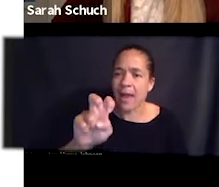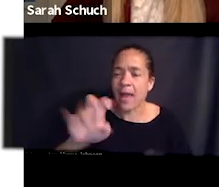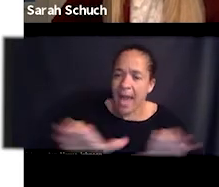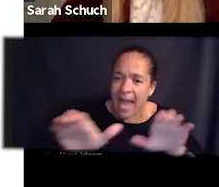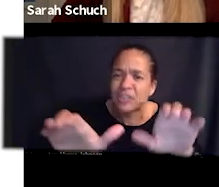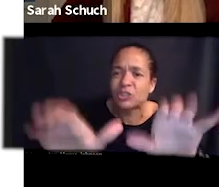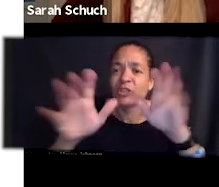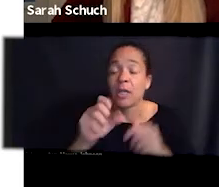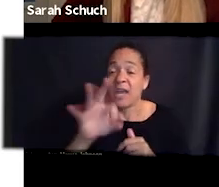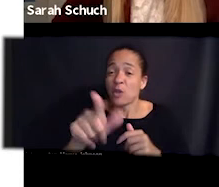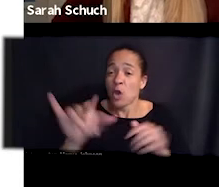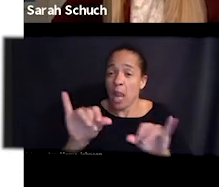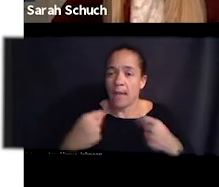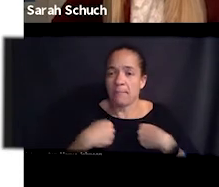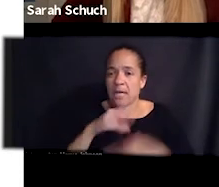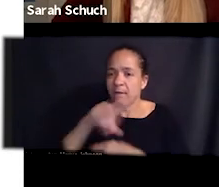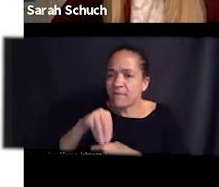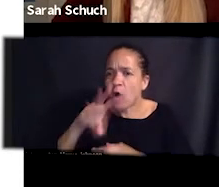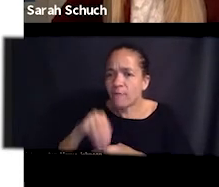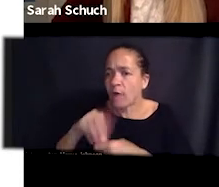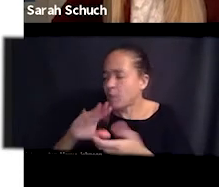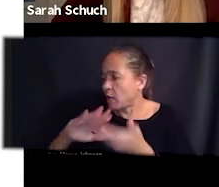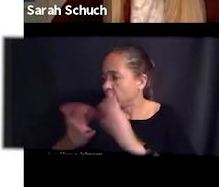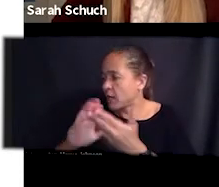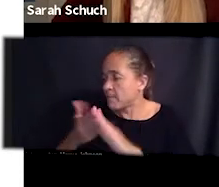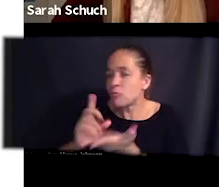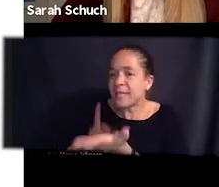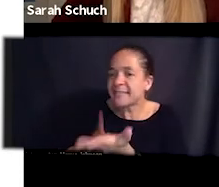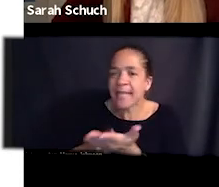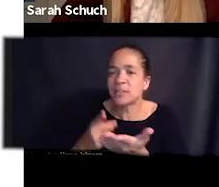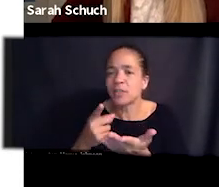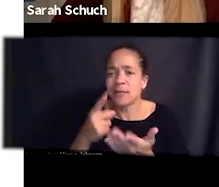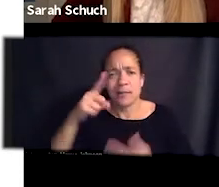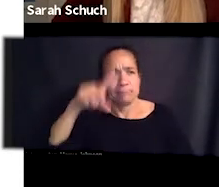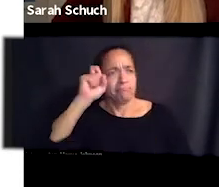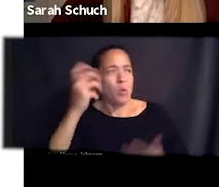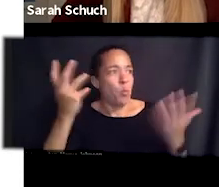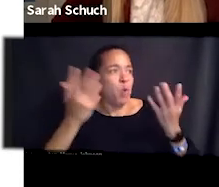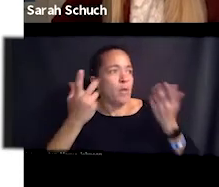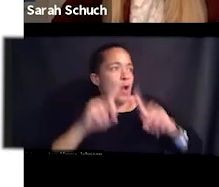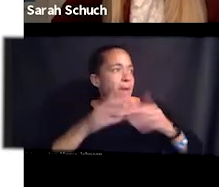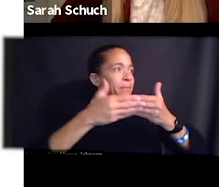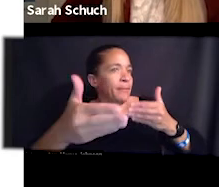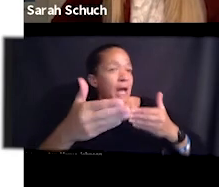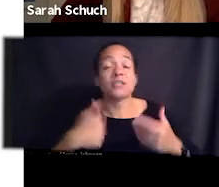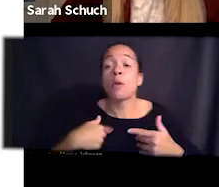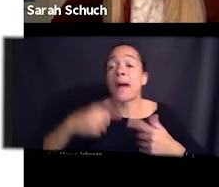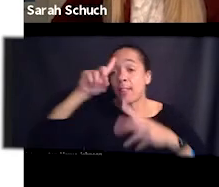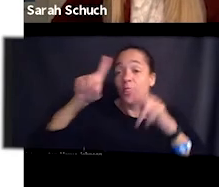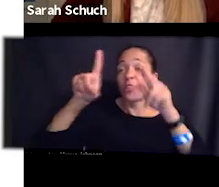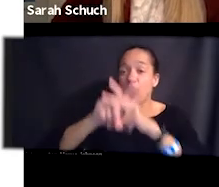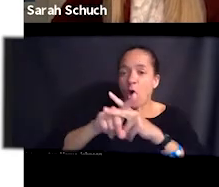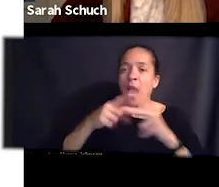community engagement sessions and things like that, and you say, well, what's coming of it? And so here's my thought. Here's my thought. In honor of creating chaos and honor my